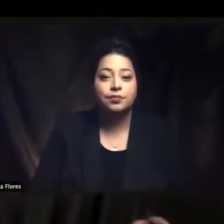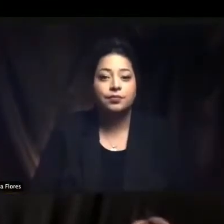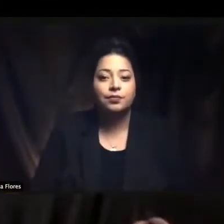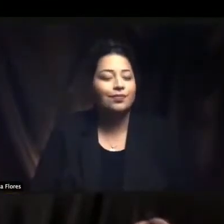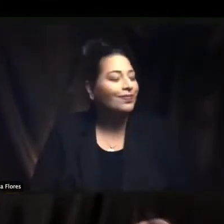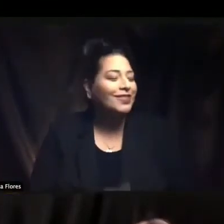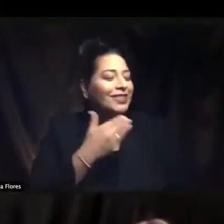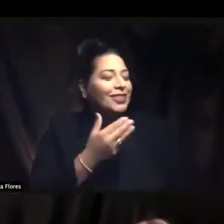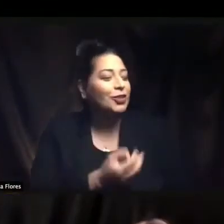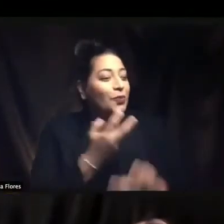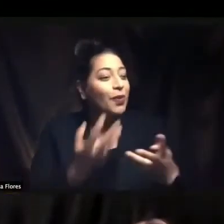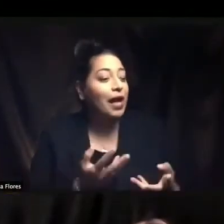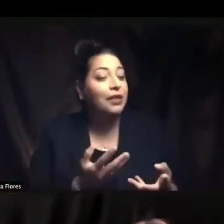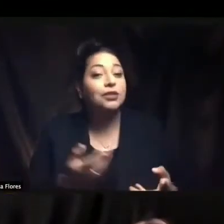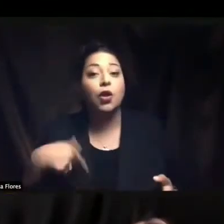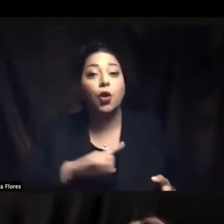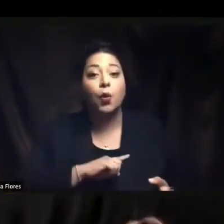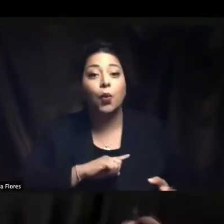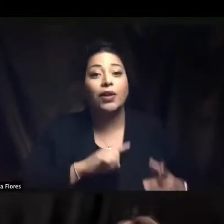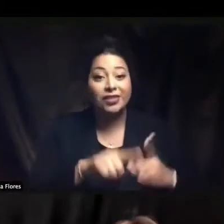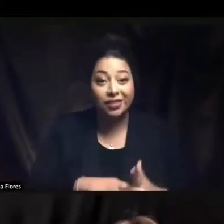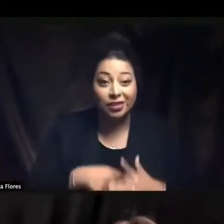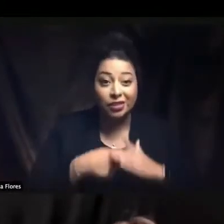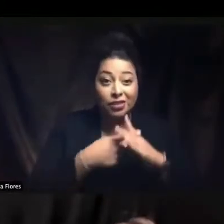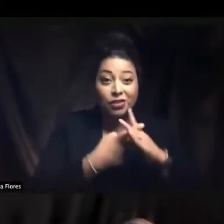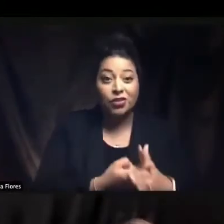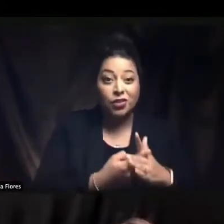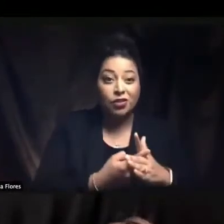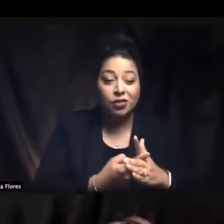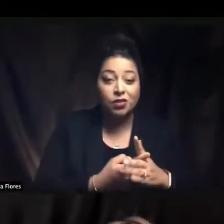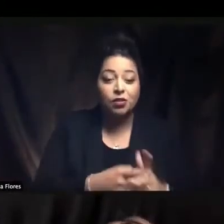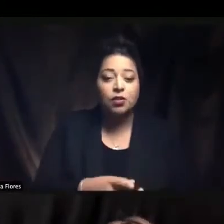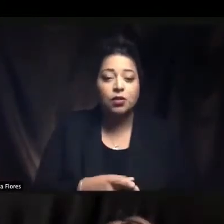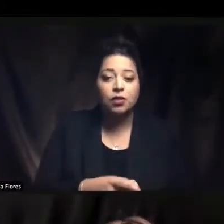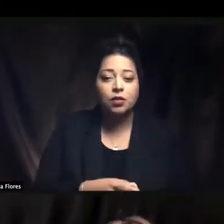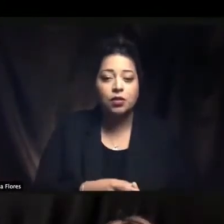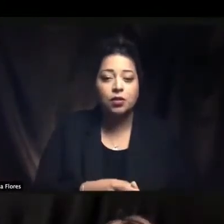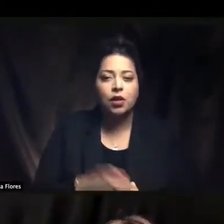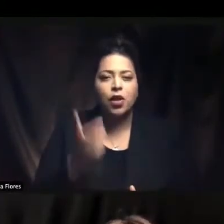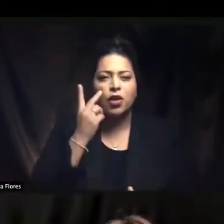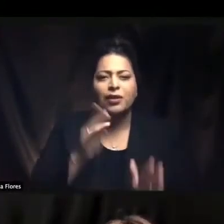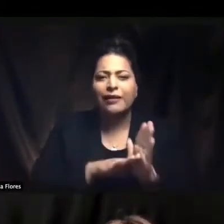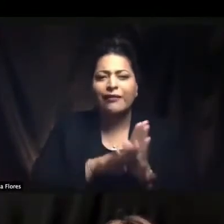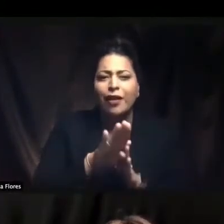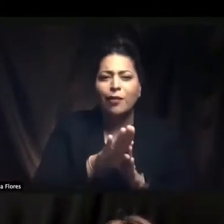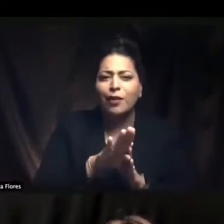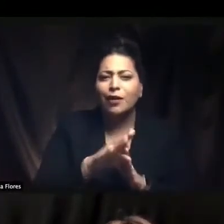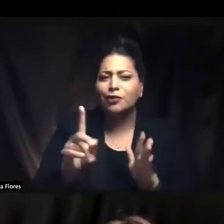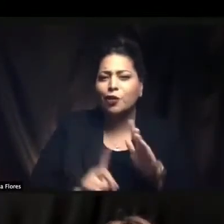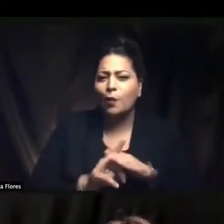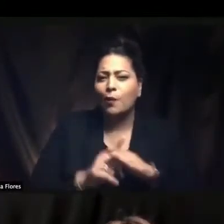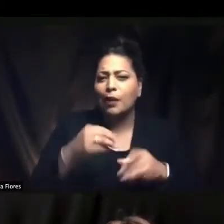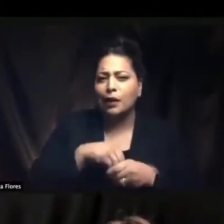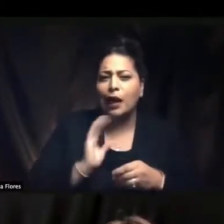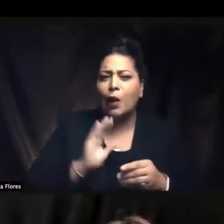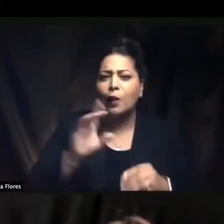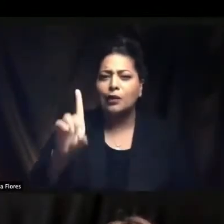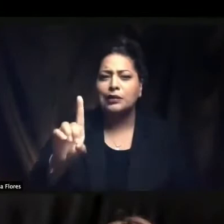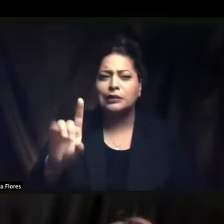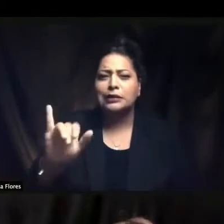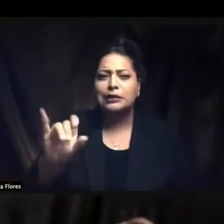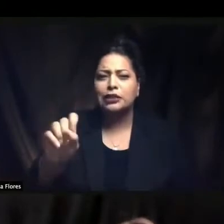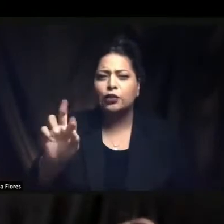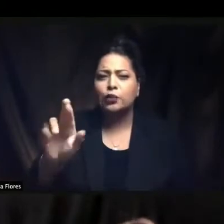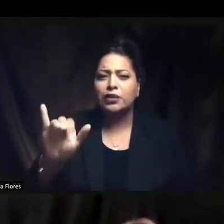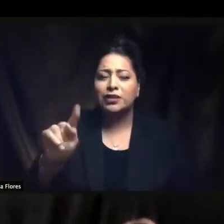Thank you so much. So what we have started to do is we are looking at what development is truly coming into the district. We have denied many zonings